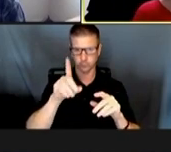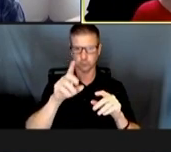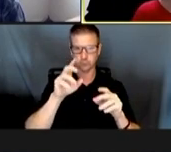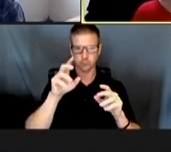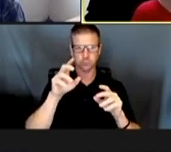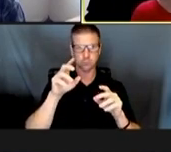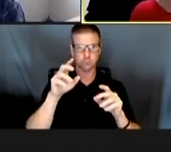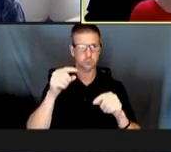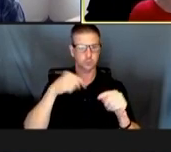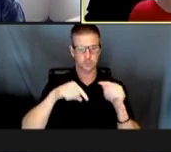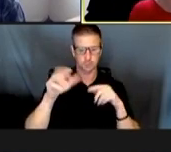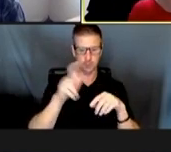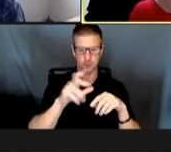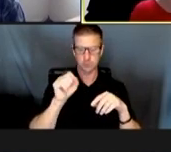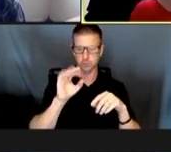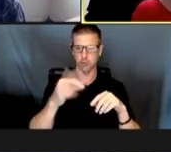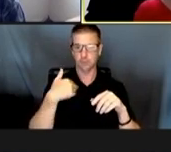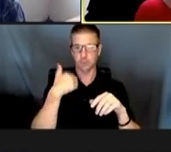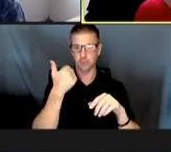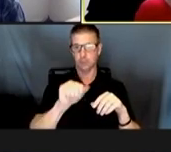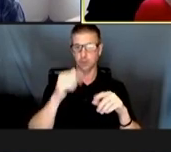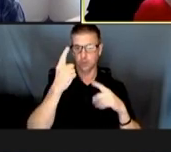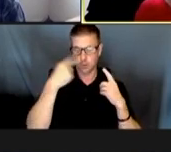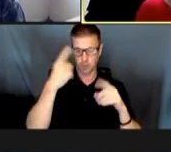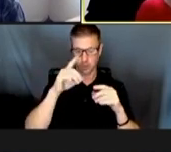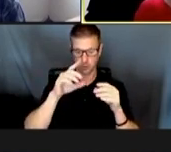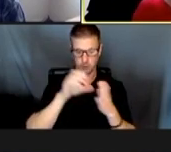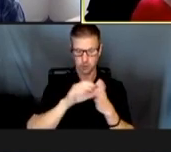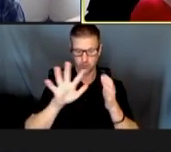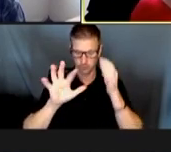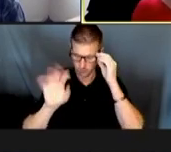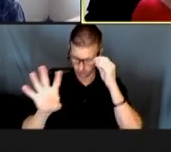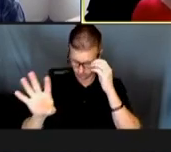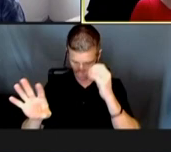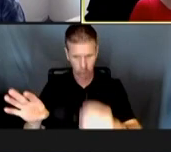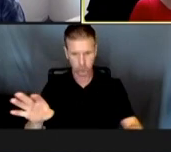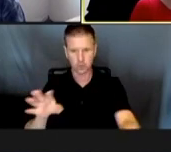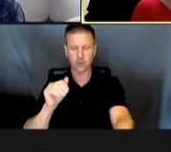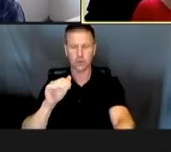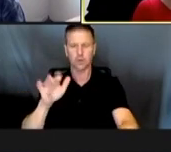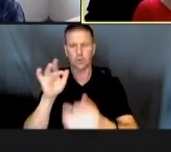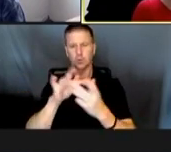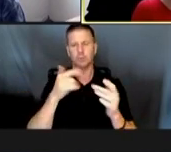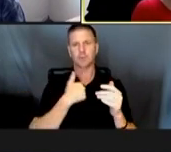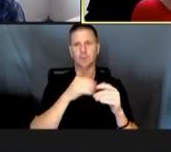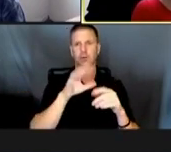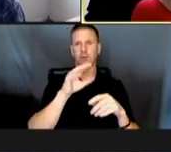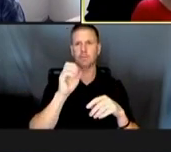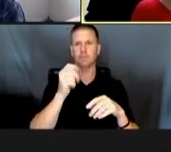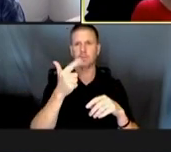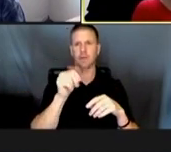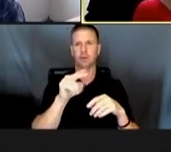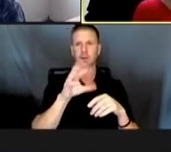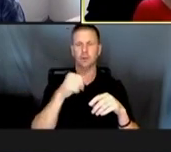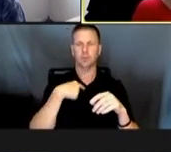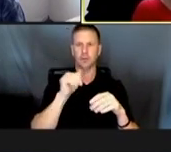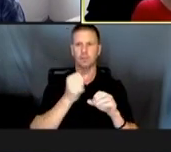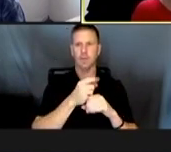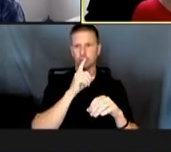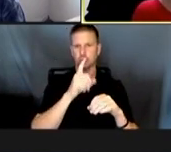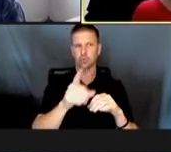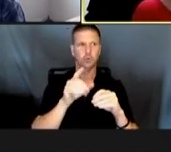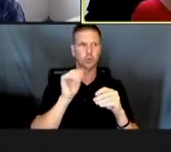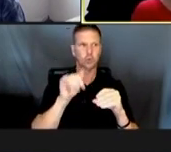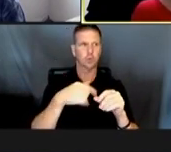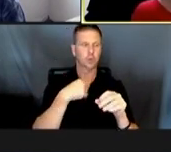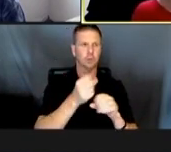back. So if you have any thoughts about Section 504, you can reach out to myself and Megan, and we can make sure that we